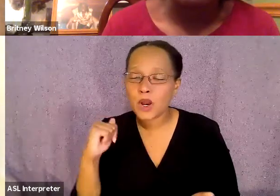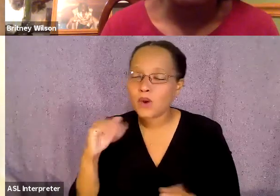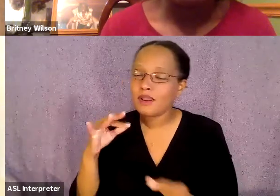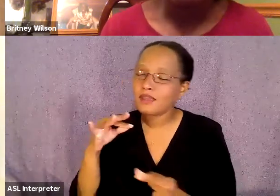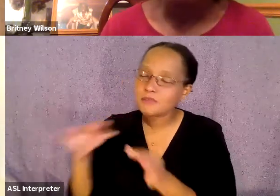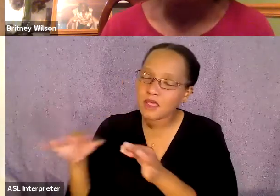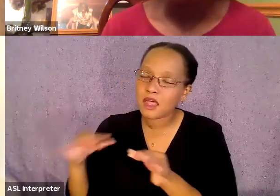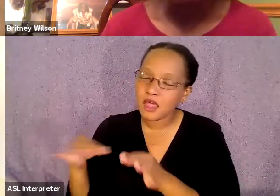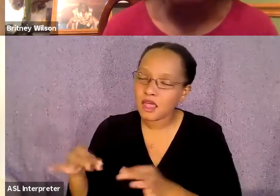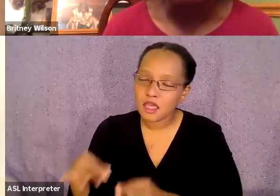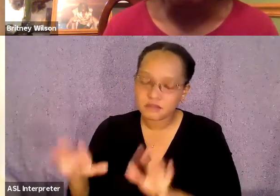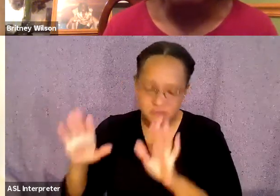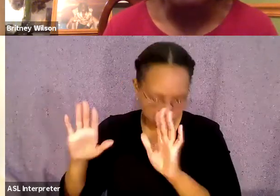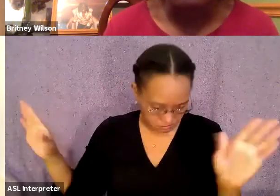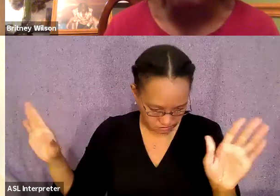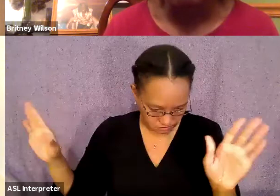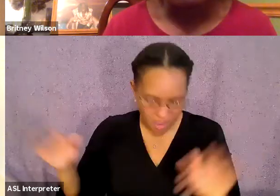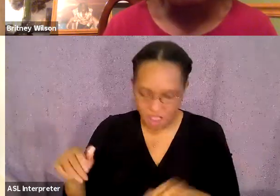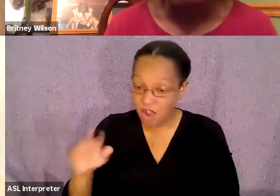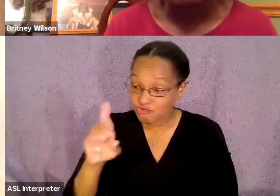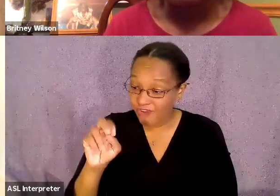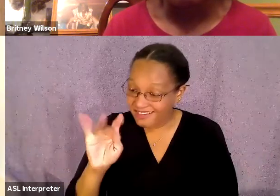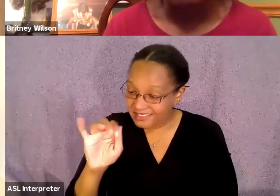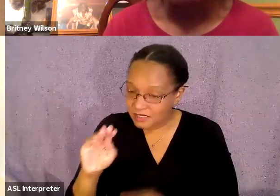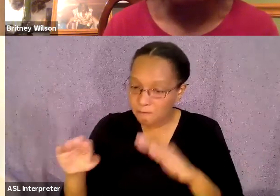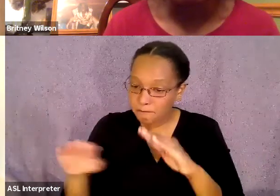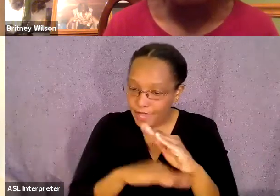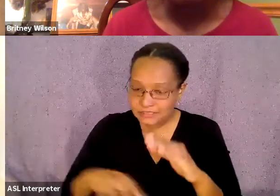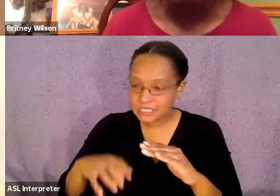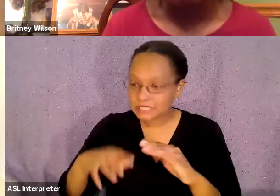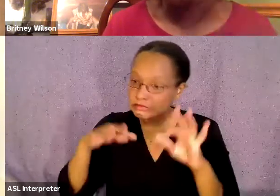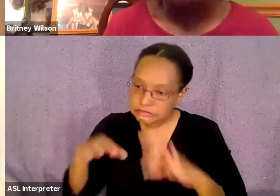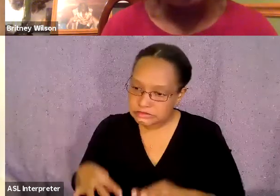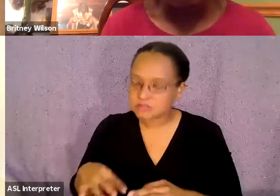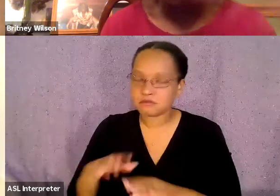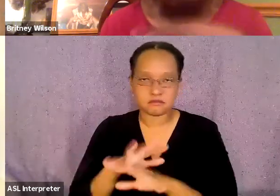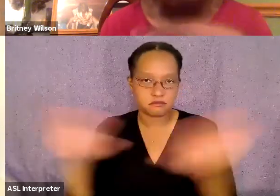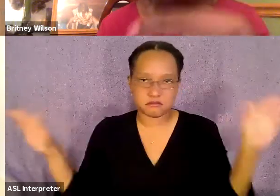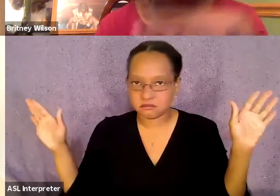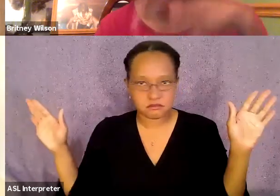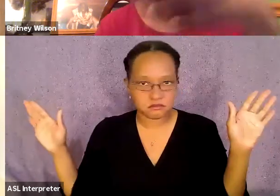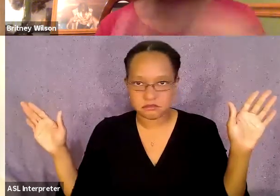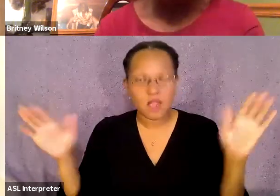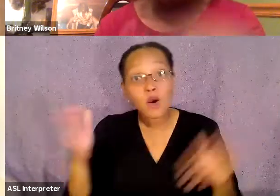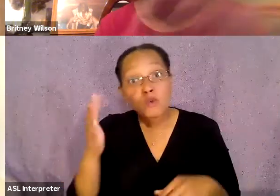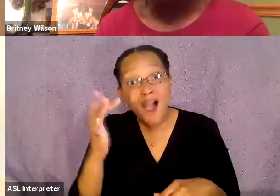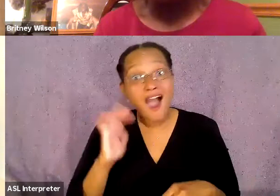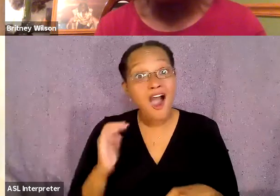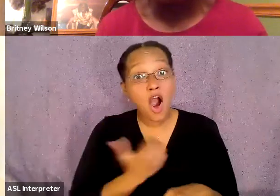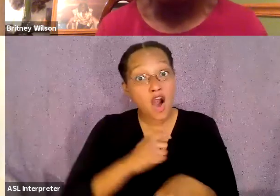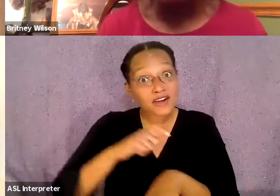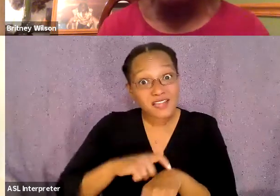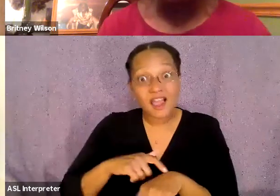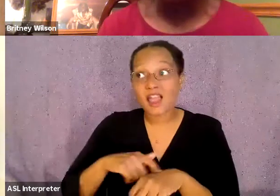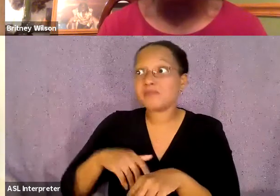I'm not gonna explain like basics of racism and XYZ, because the time that we have to spend doing that, like you said, I have other